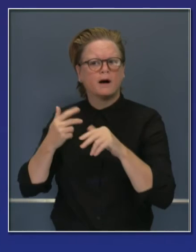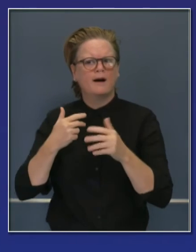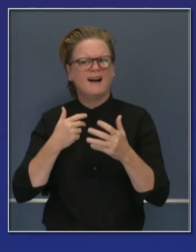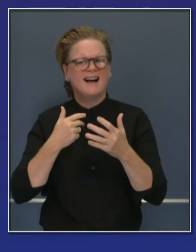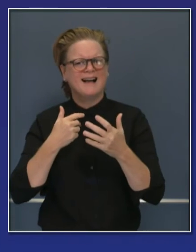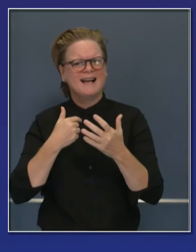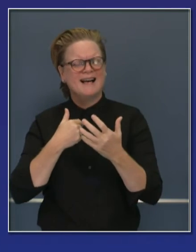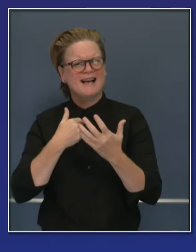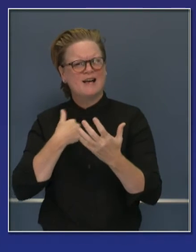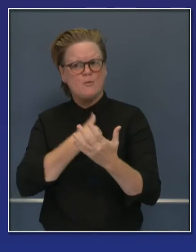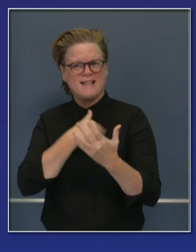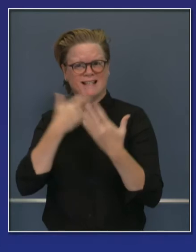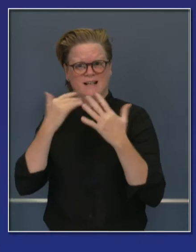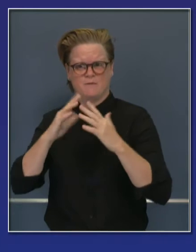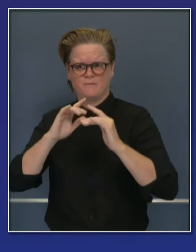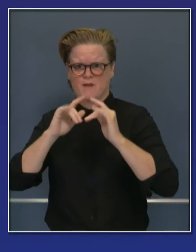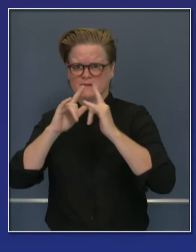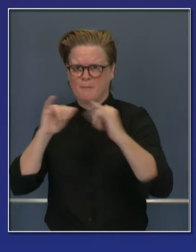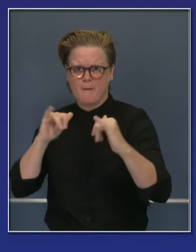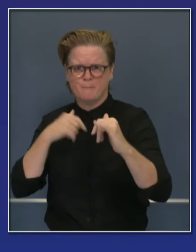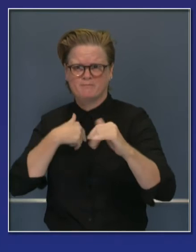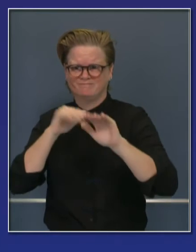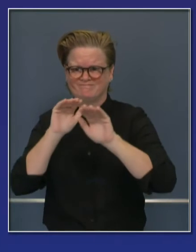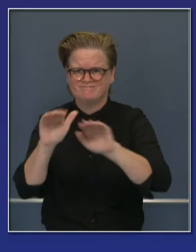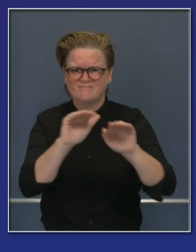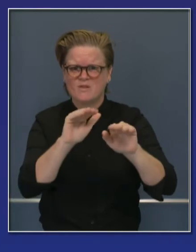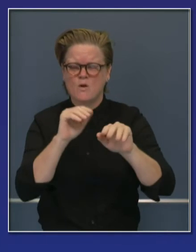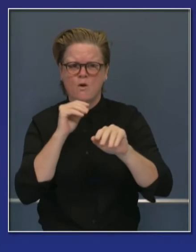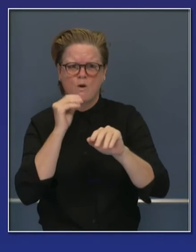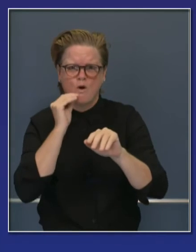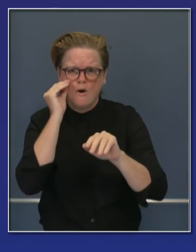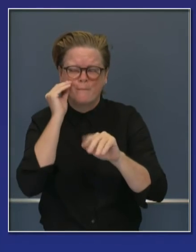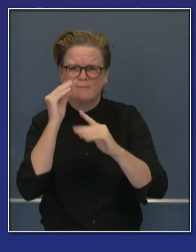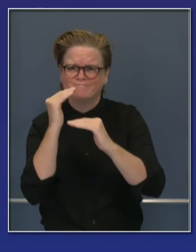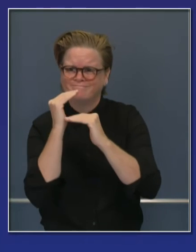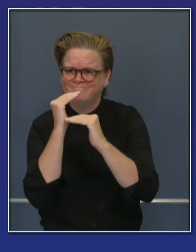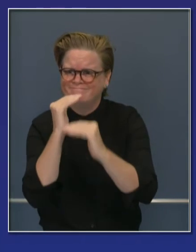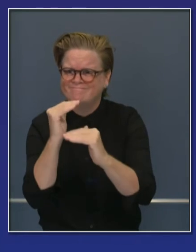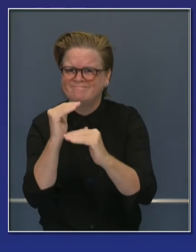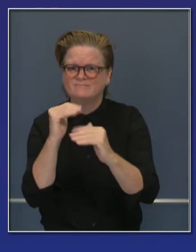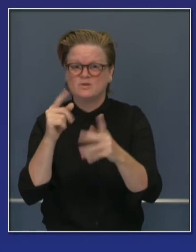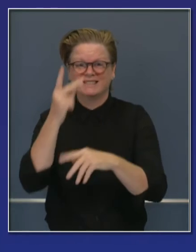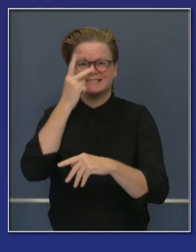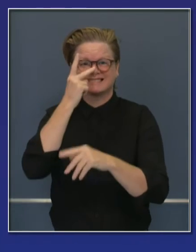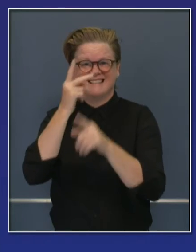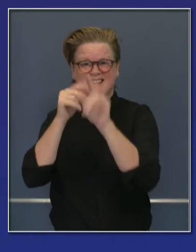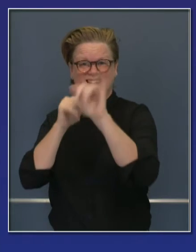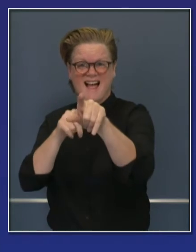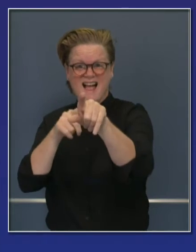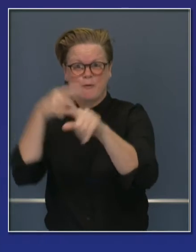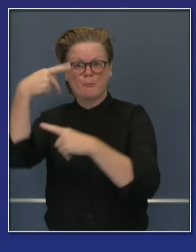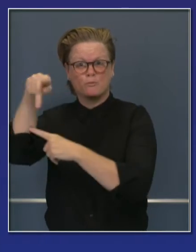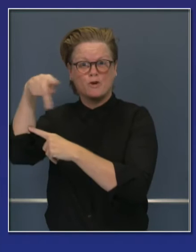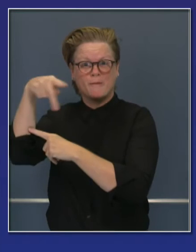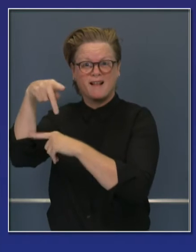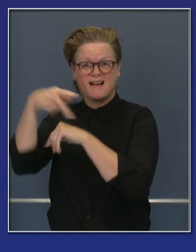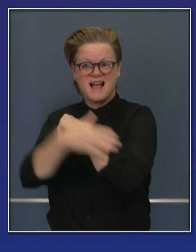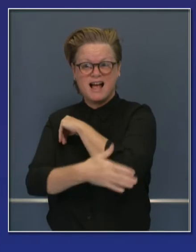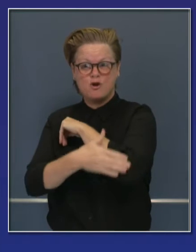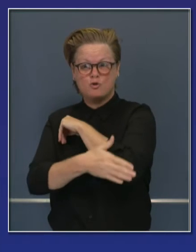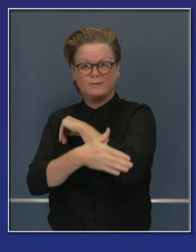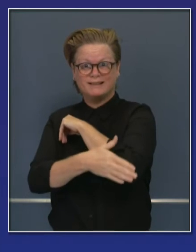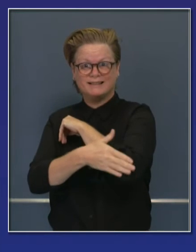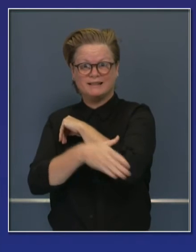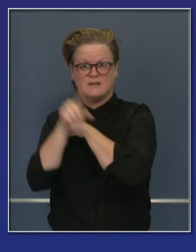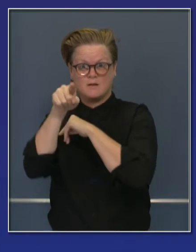just looking at the essential nature in these purple tiered counties. And I'll go to those purple tiers in a moment. Exclusively